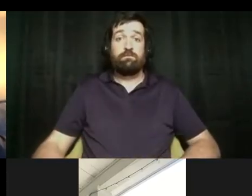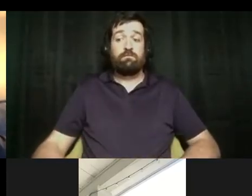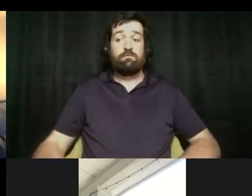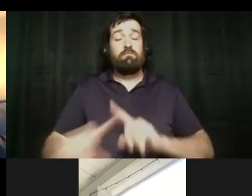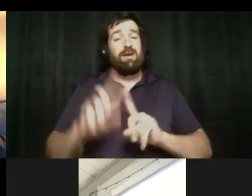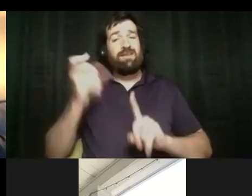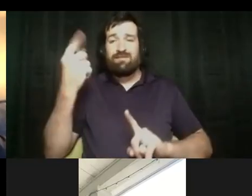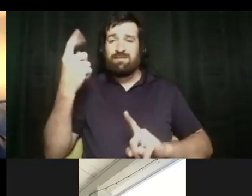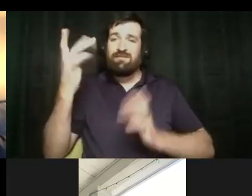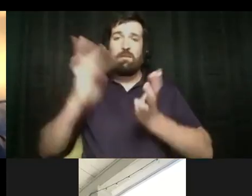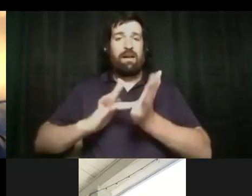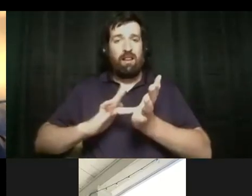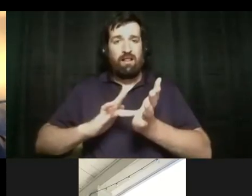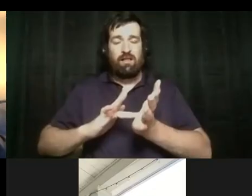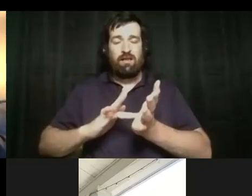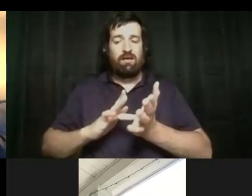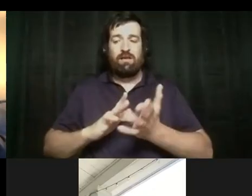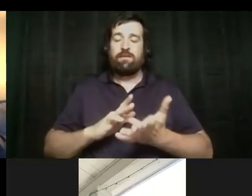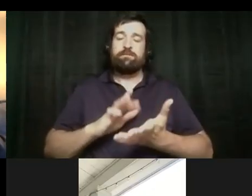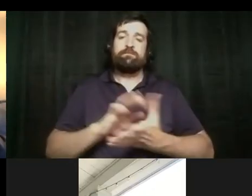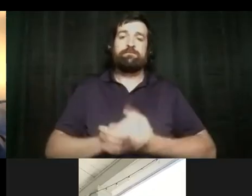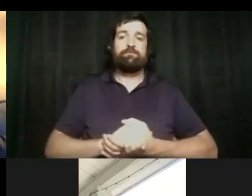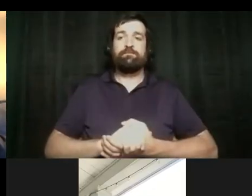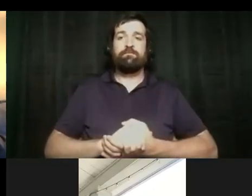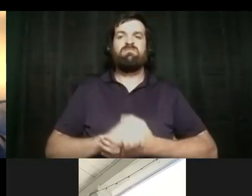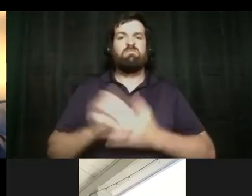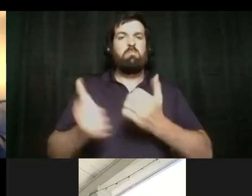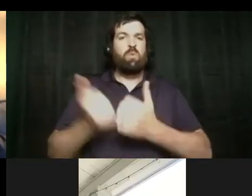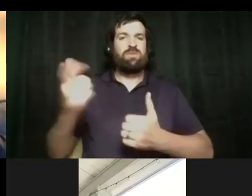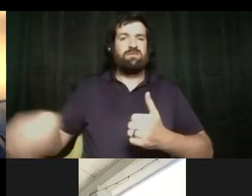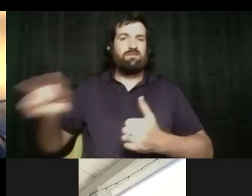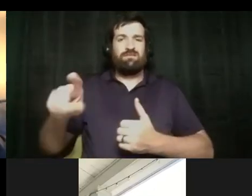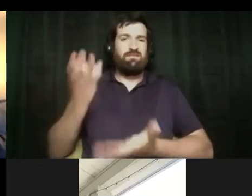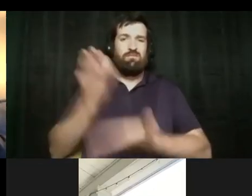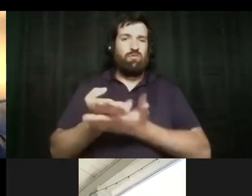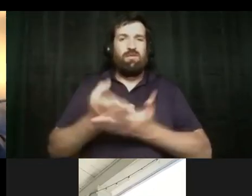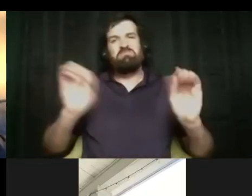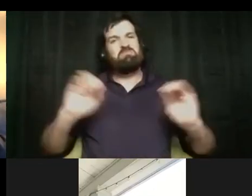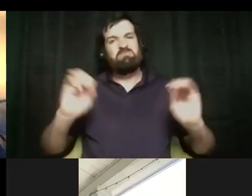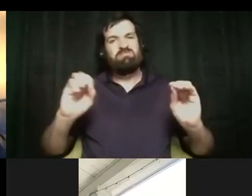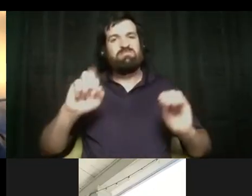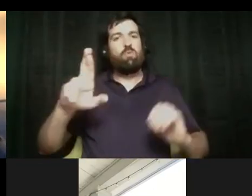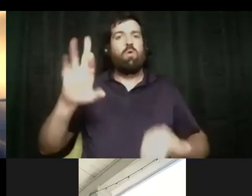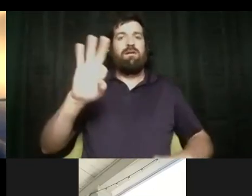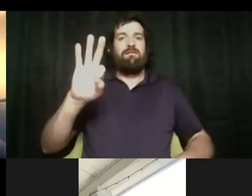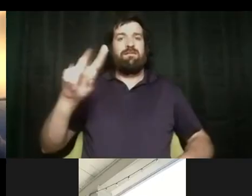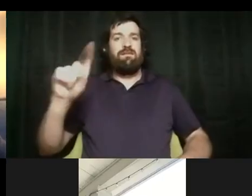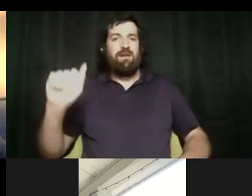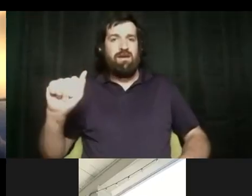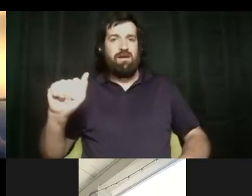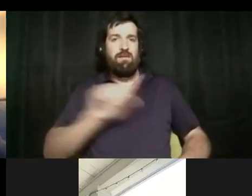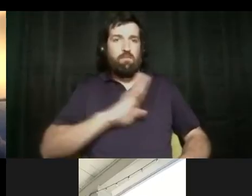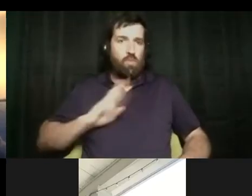medically, I also have not, most of these have not been proven or accepted by the Food and Drugs Board